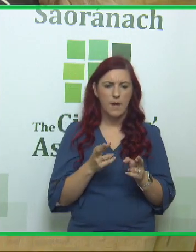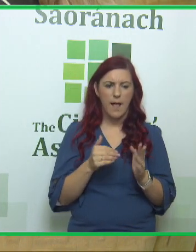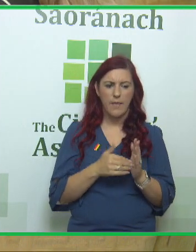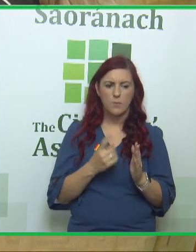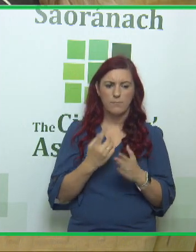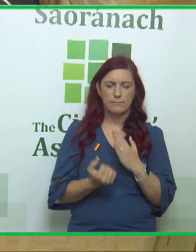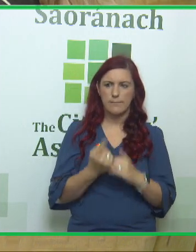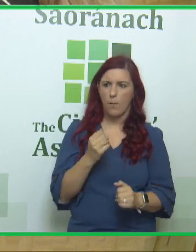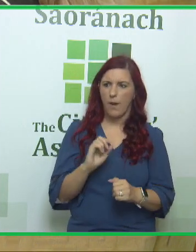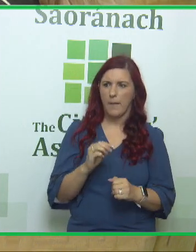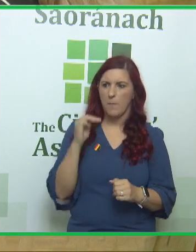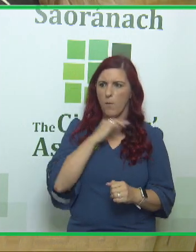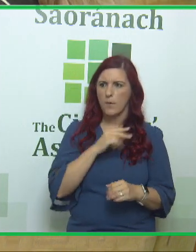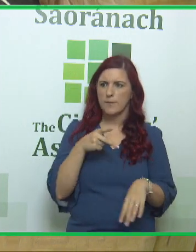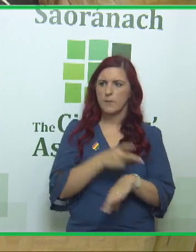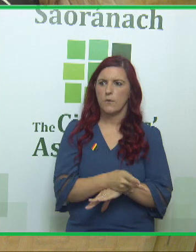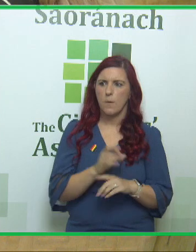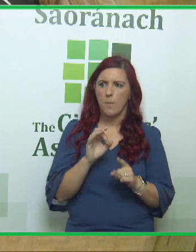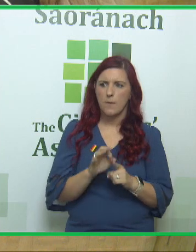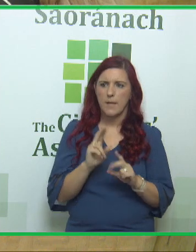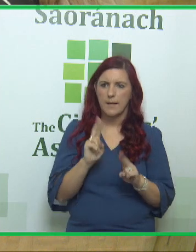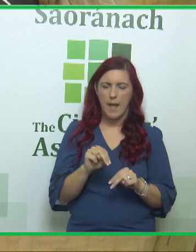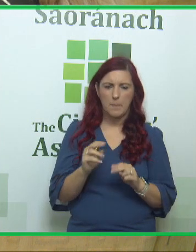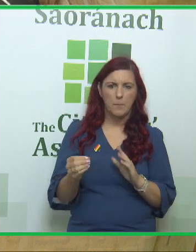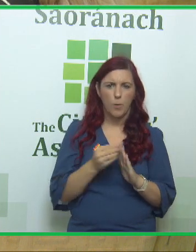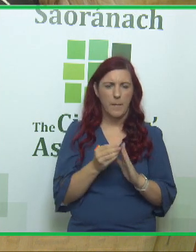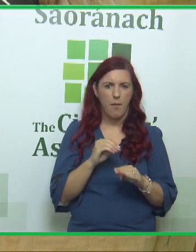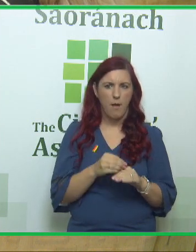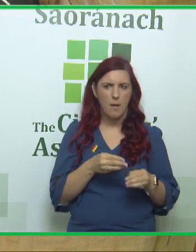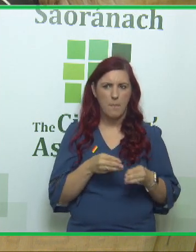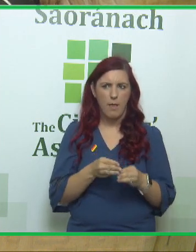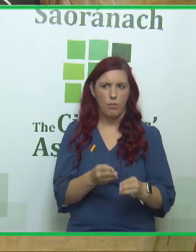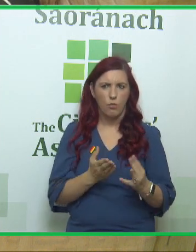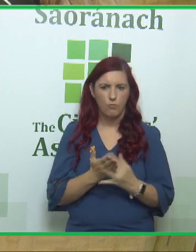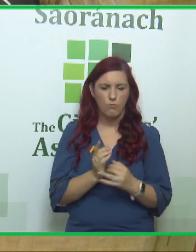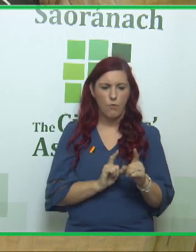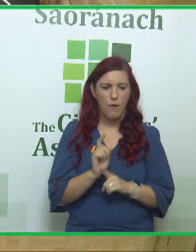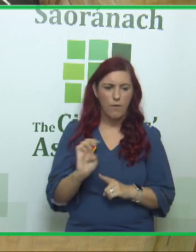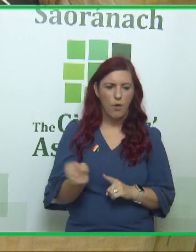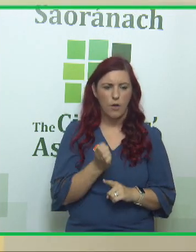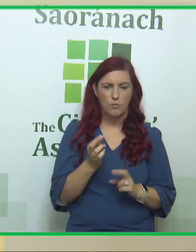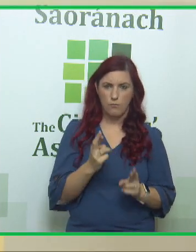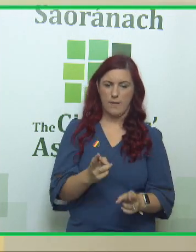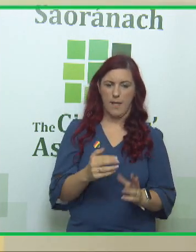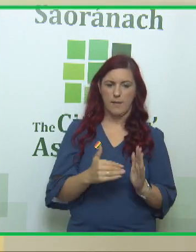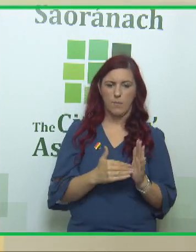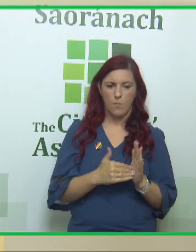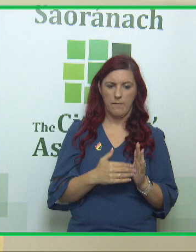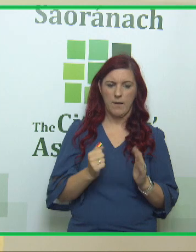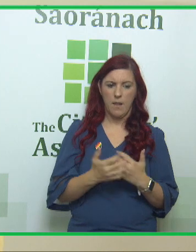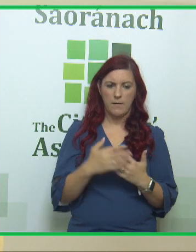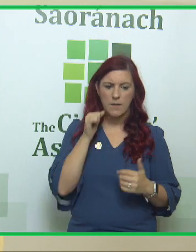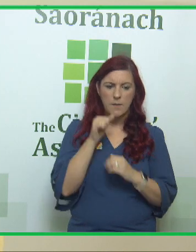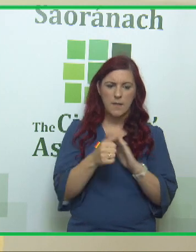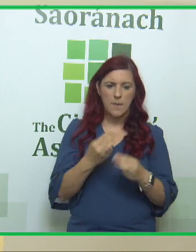key intervention points that could put people on the path to recovery earlier. And in fact, when we heard from the lived experience panel, a lot of them